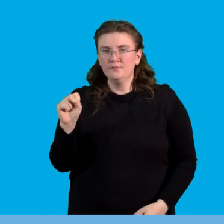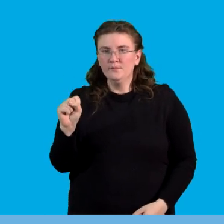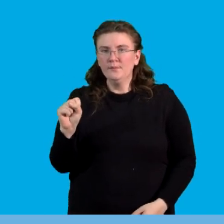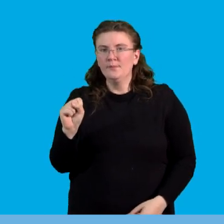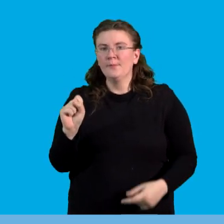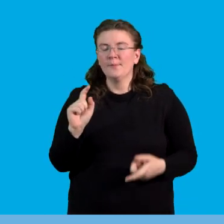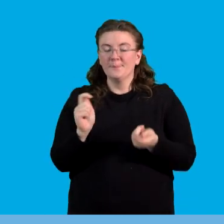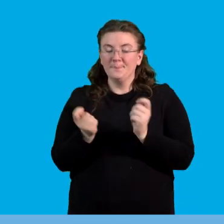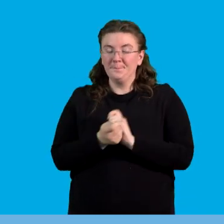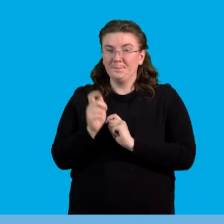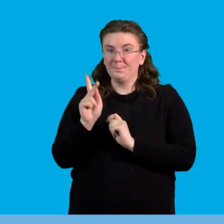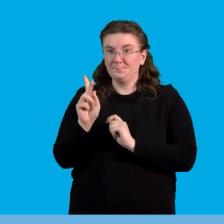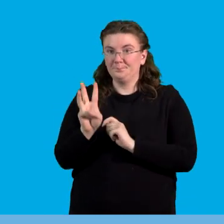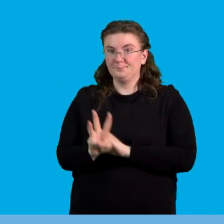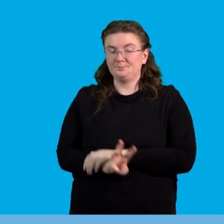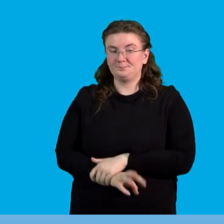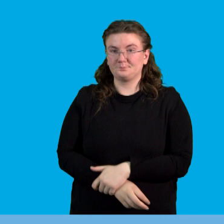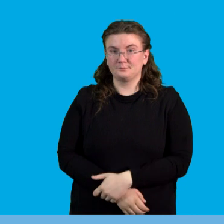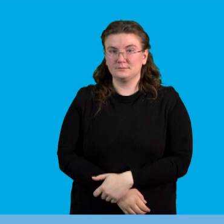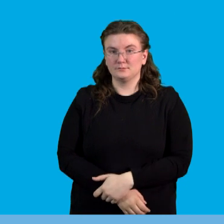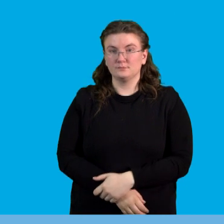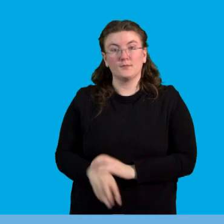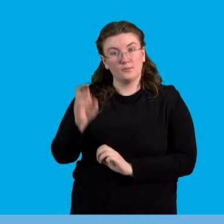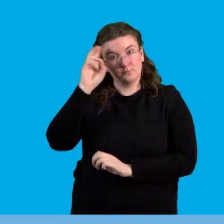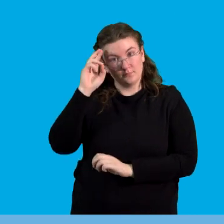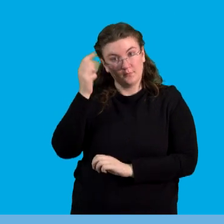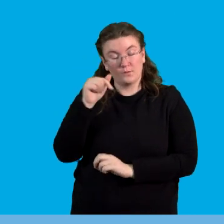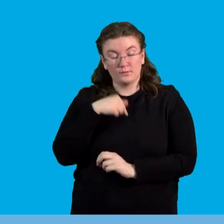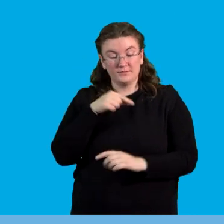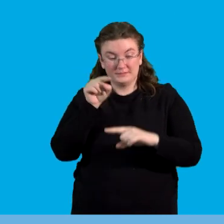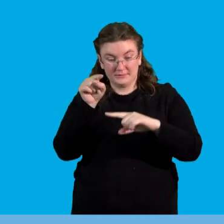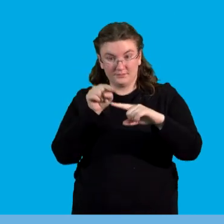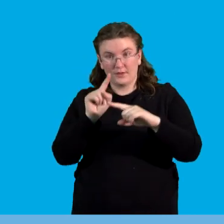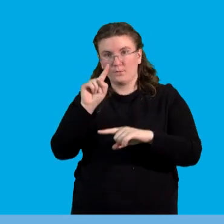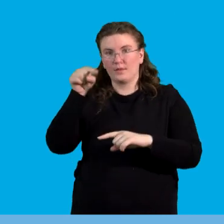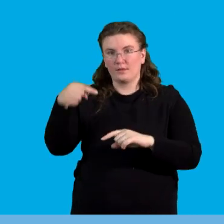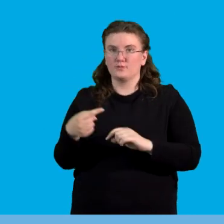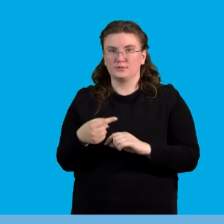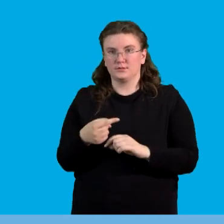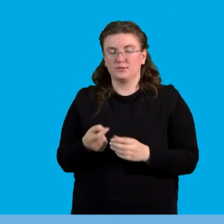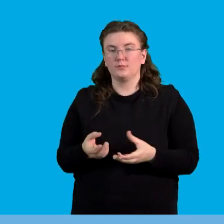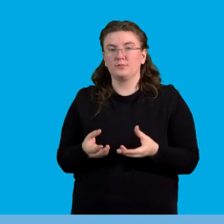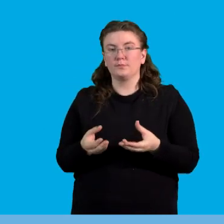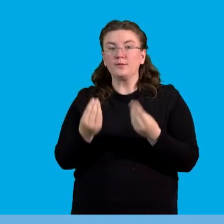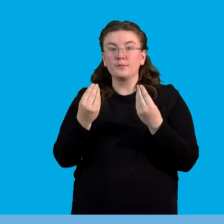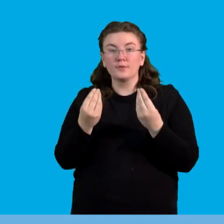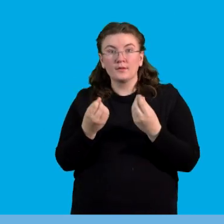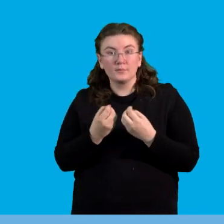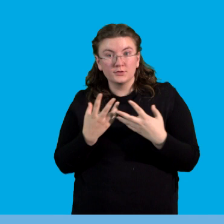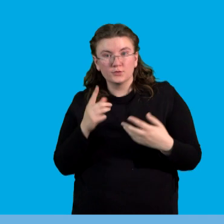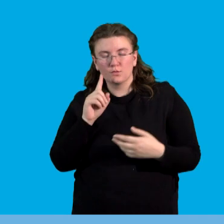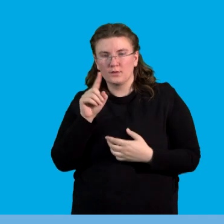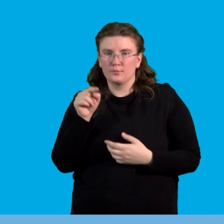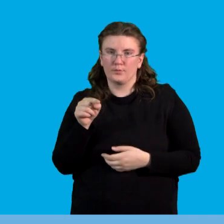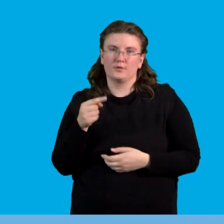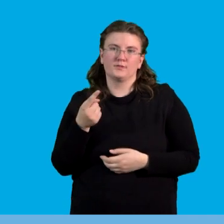watts to kilowatts. Remember, we are going to divide by 1,000, and that is going to be giving